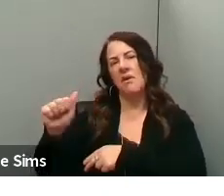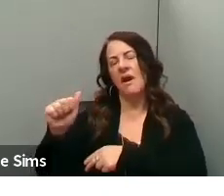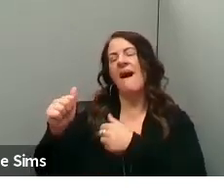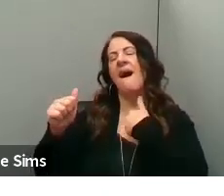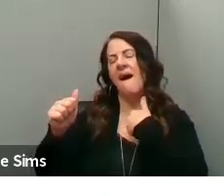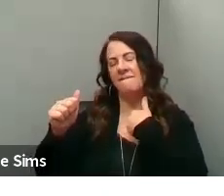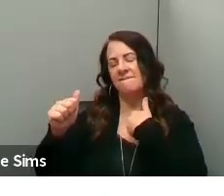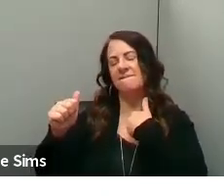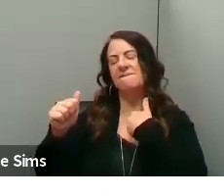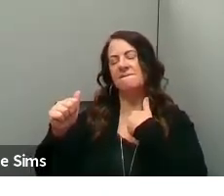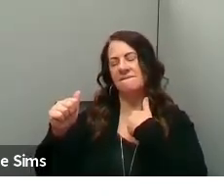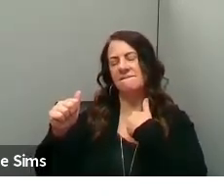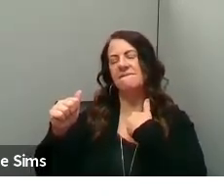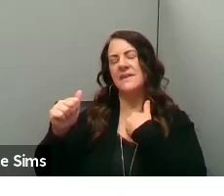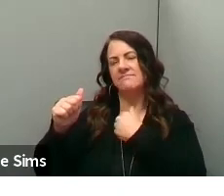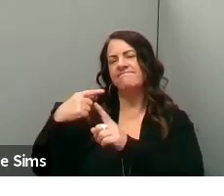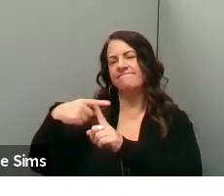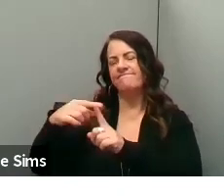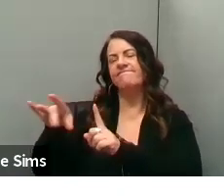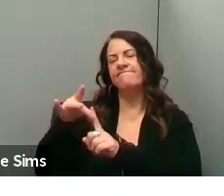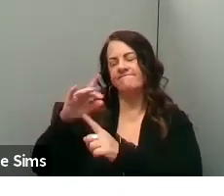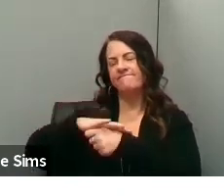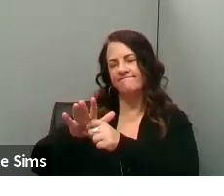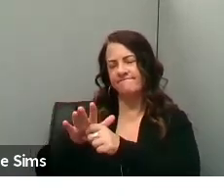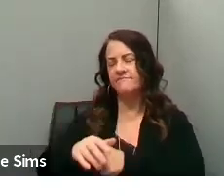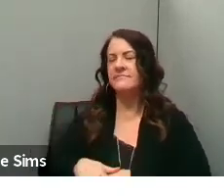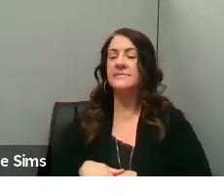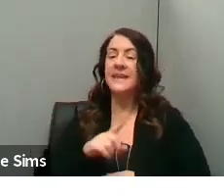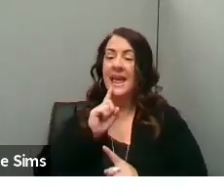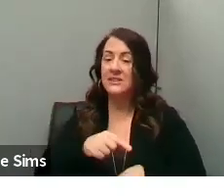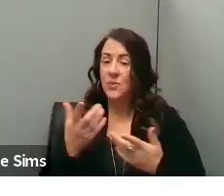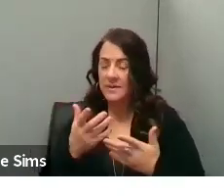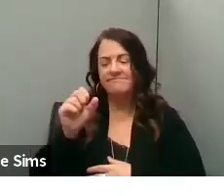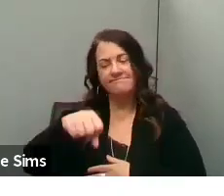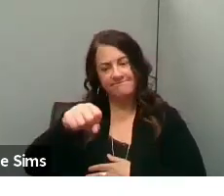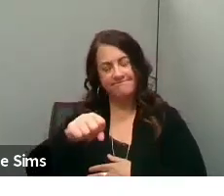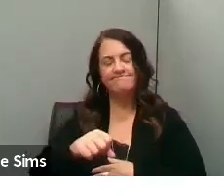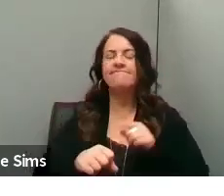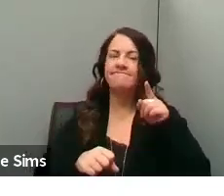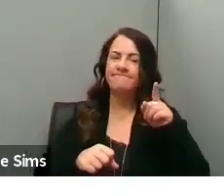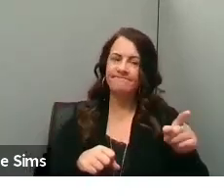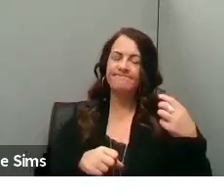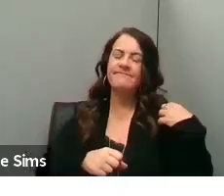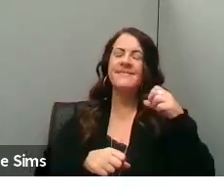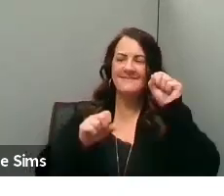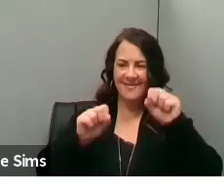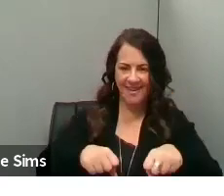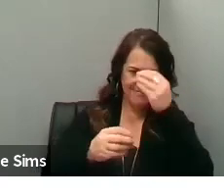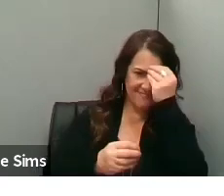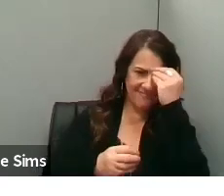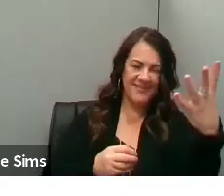Yes, an employer may disclose an employee's name to a public health agency. And this is so